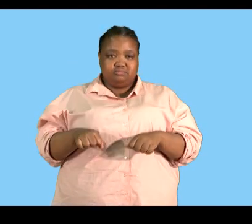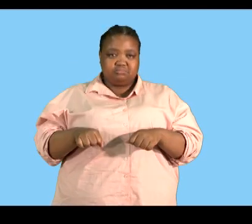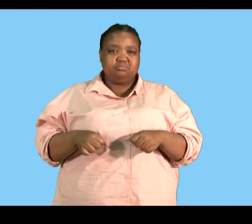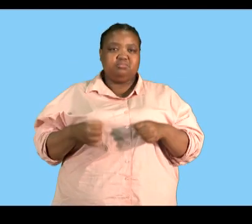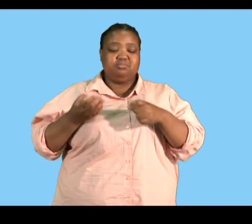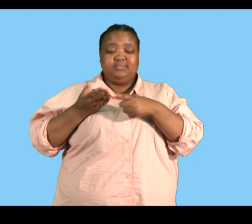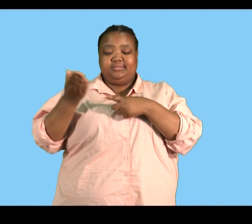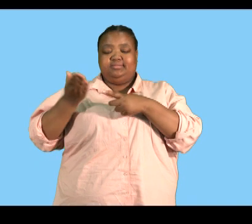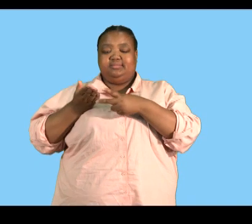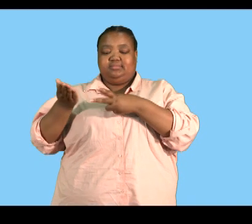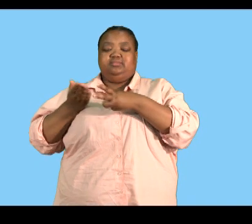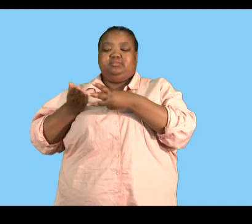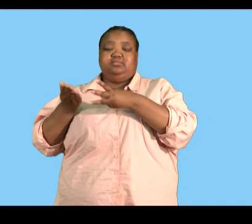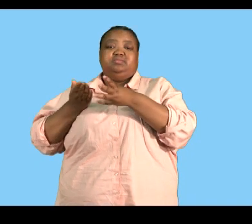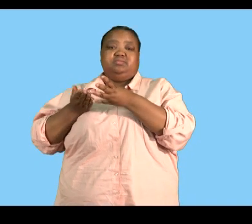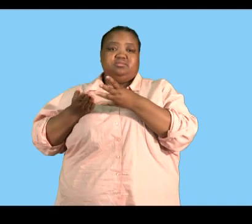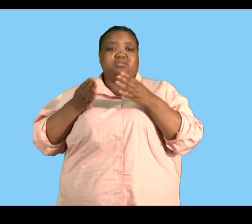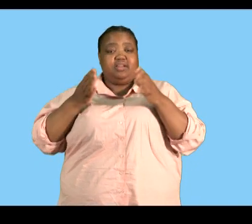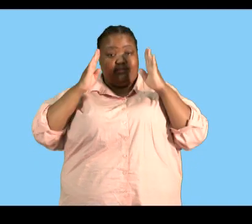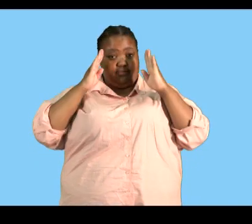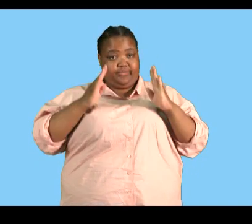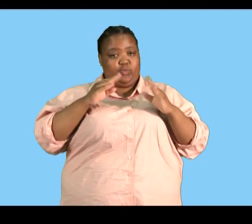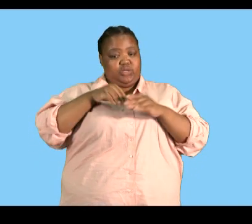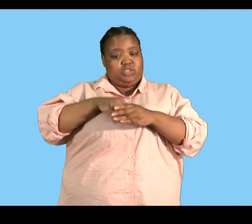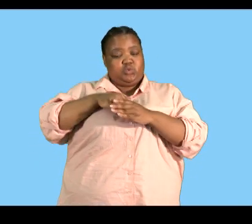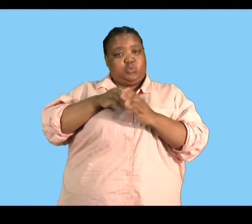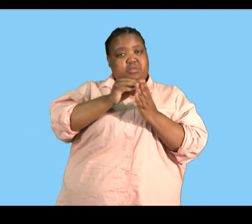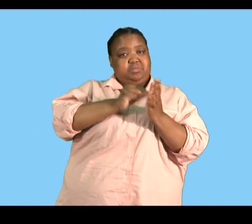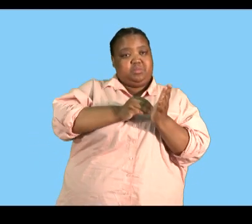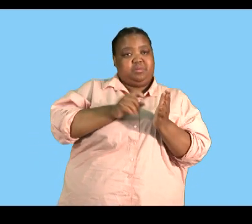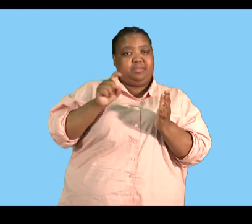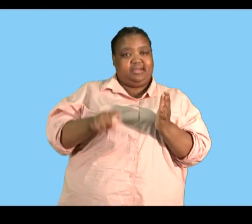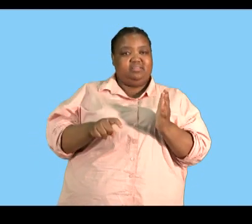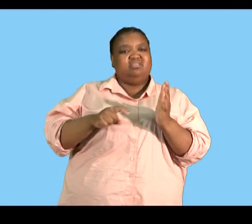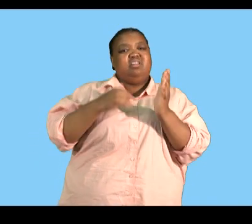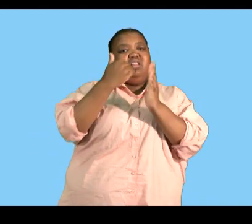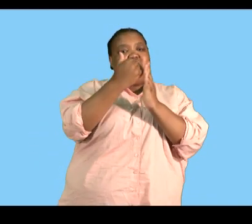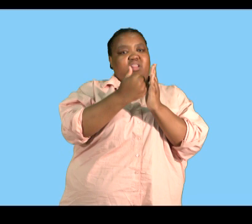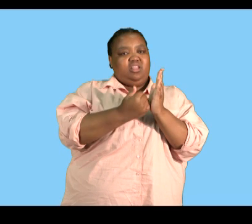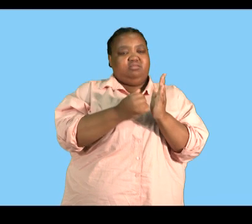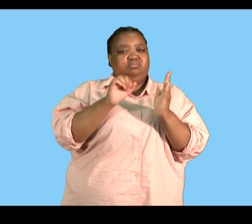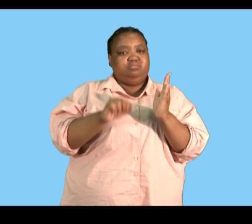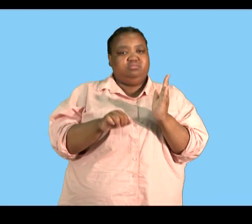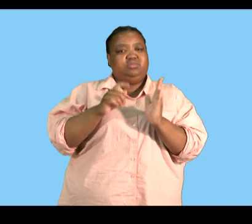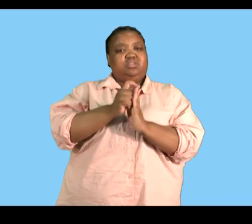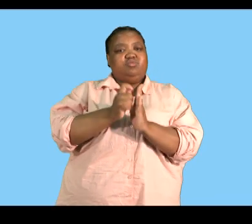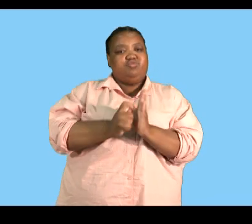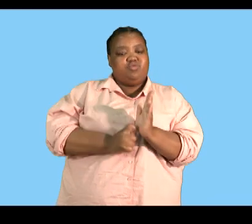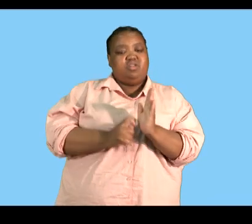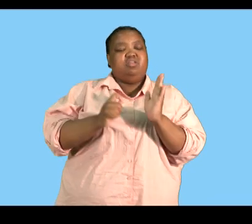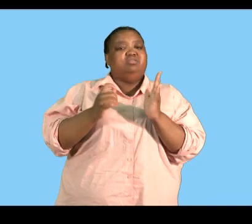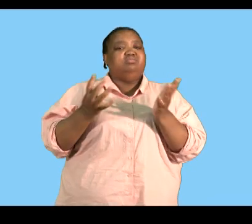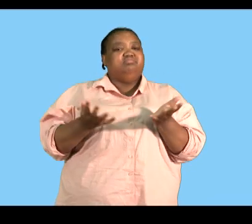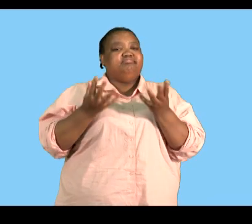whereby you'll have to pay attention, special attention on the given context. Listing, it's whereby now you'll have to write